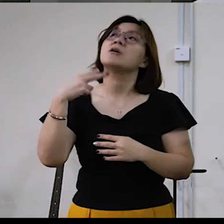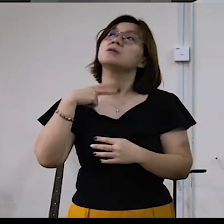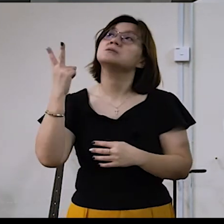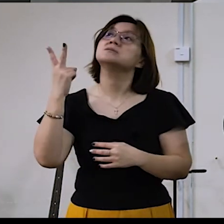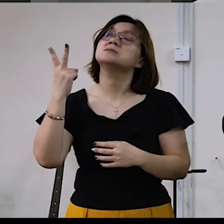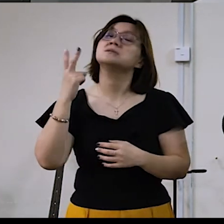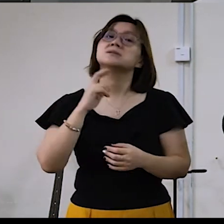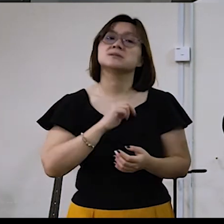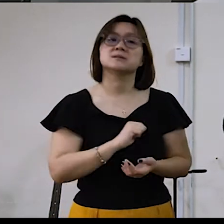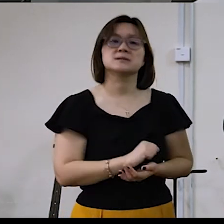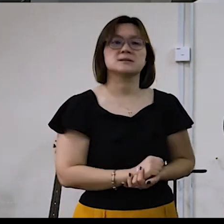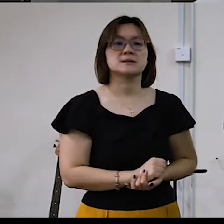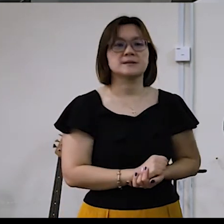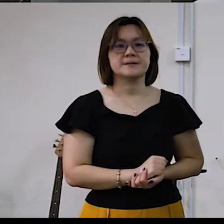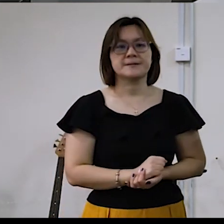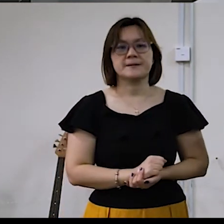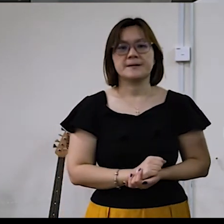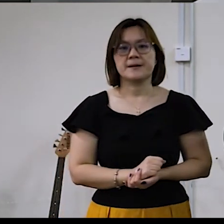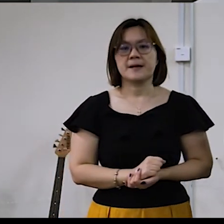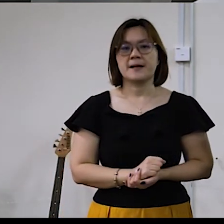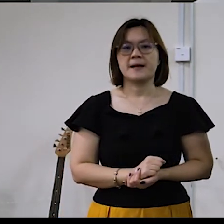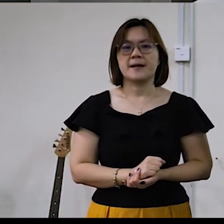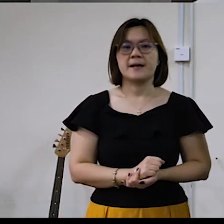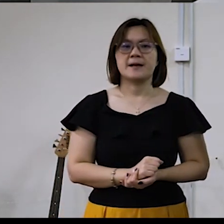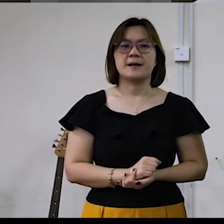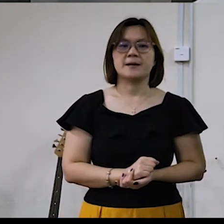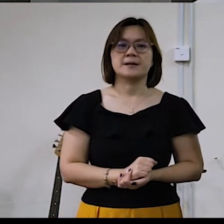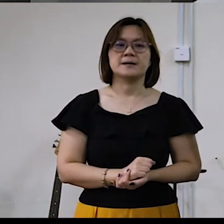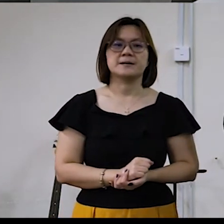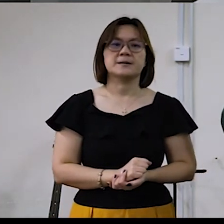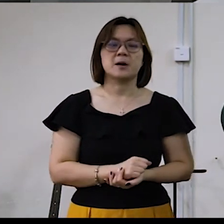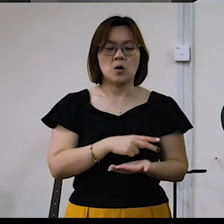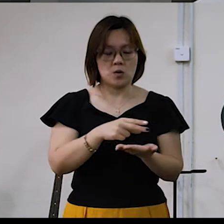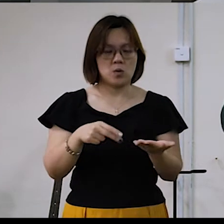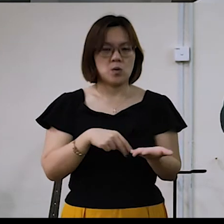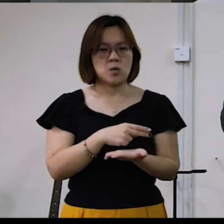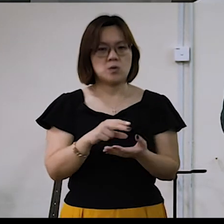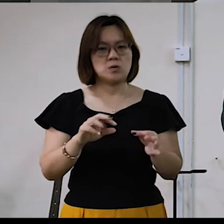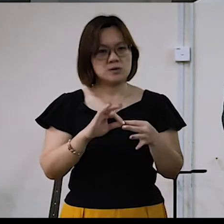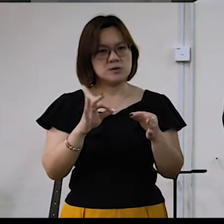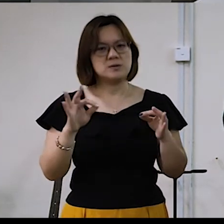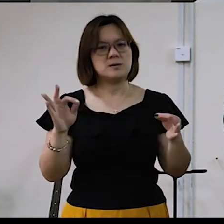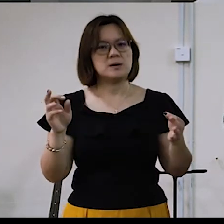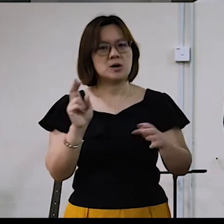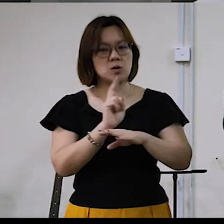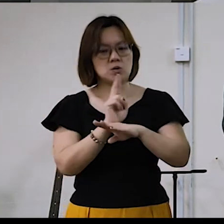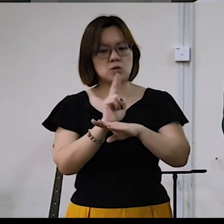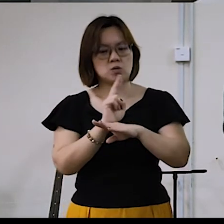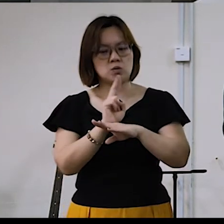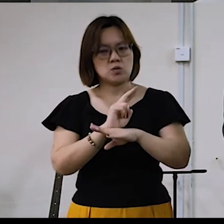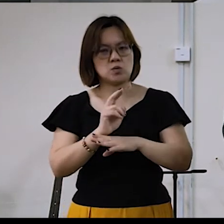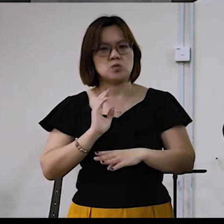Holy Spirit to pray using my voice. That's in the Bible. And who can say amen?